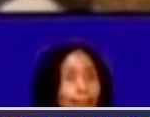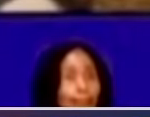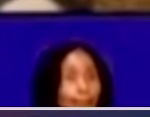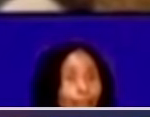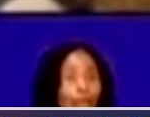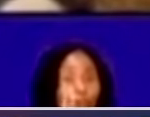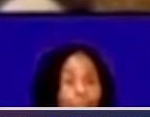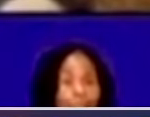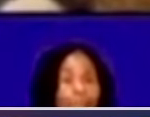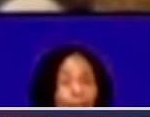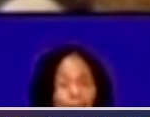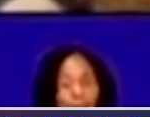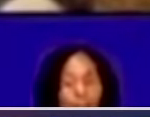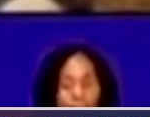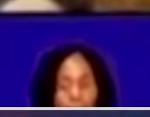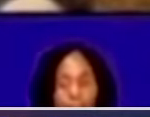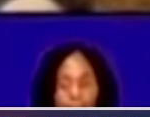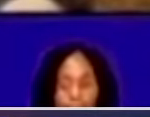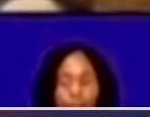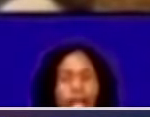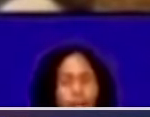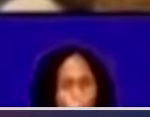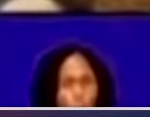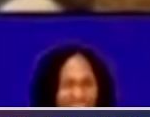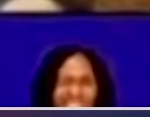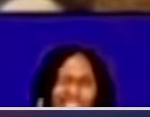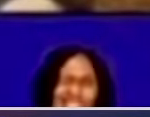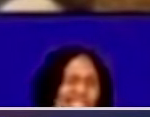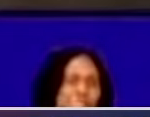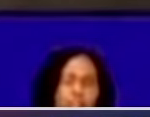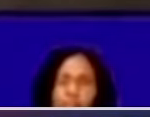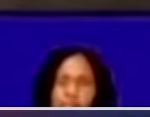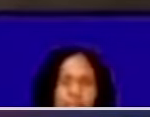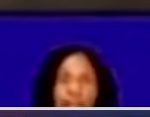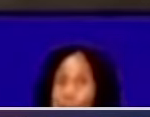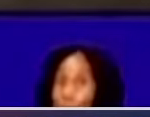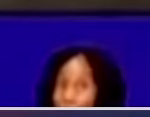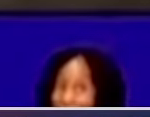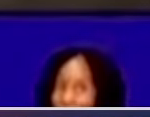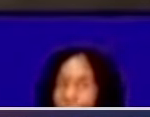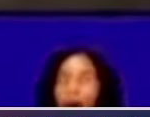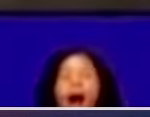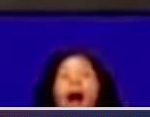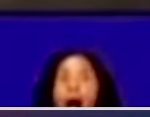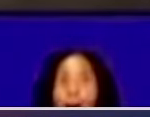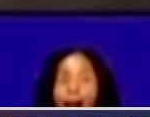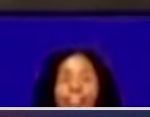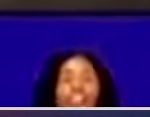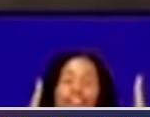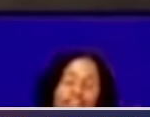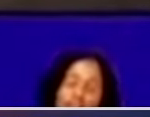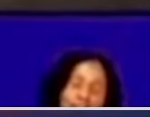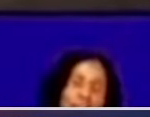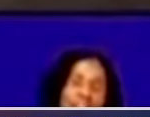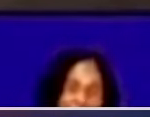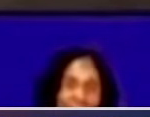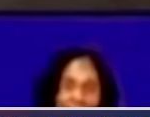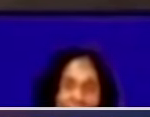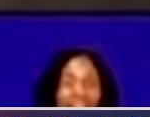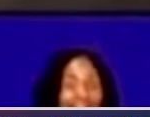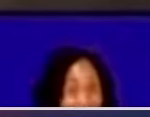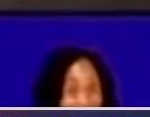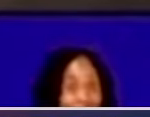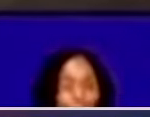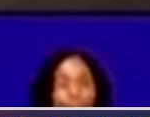President, talking is easy, but doing makes the difference. And that is the DA